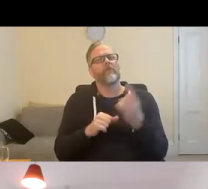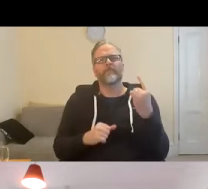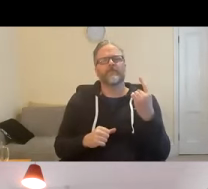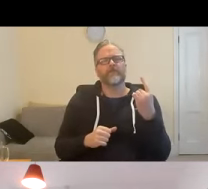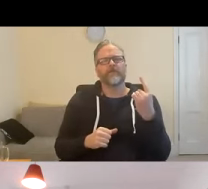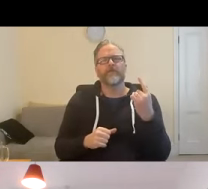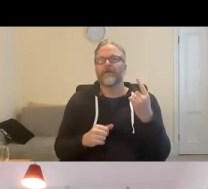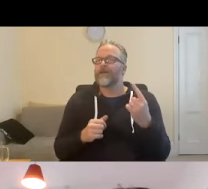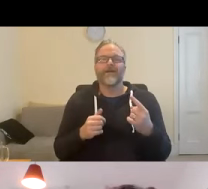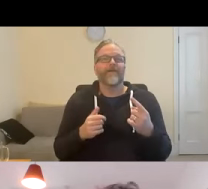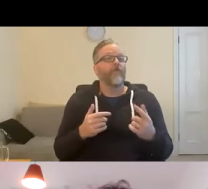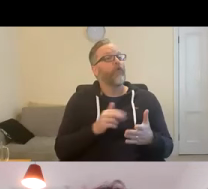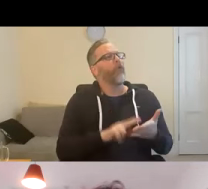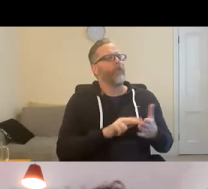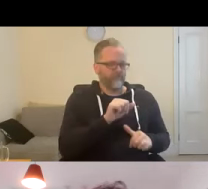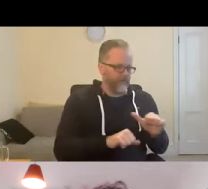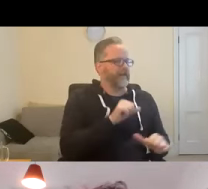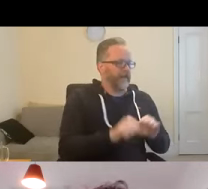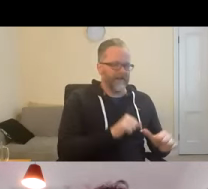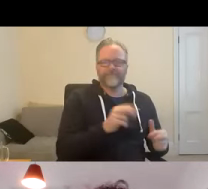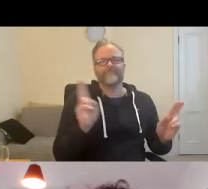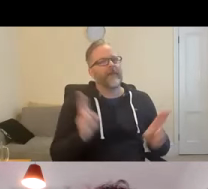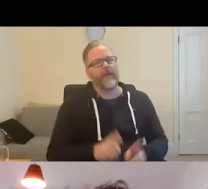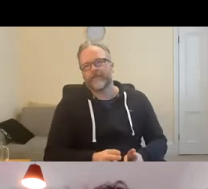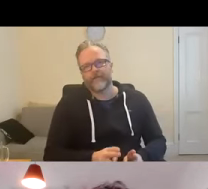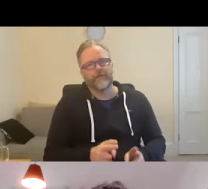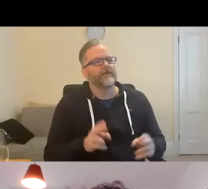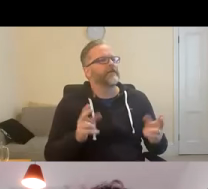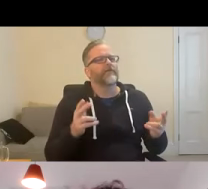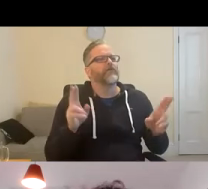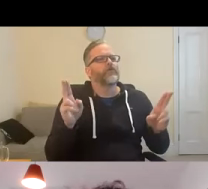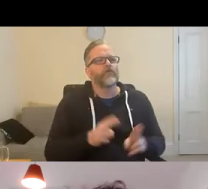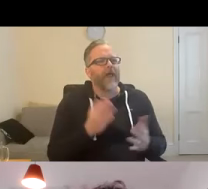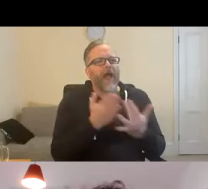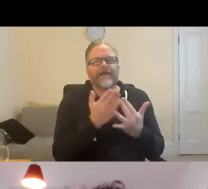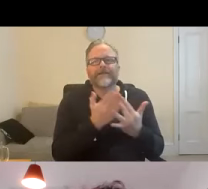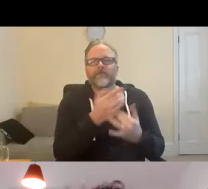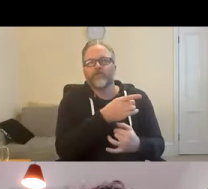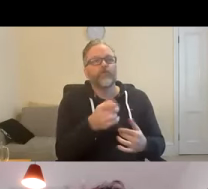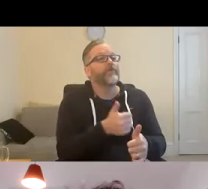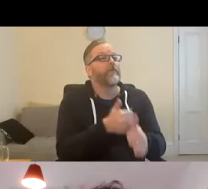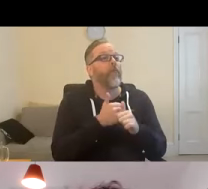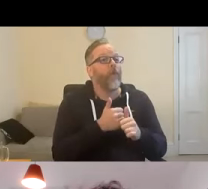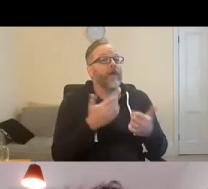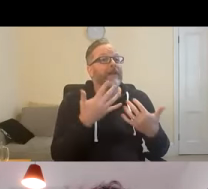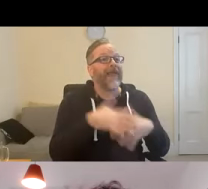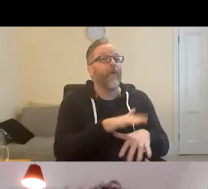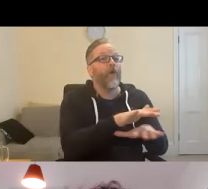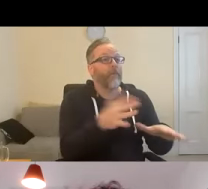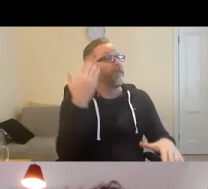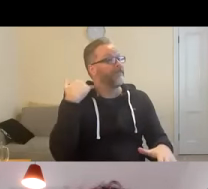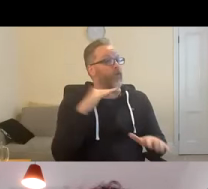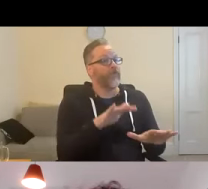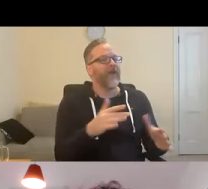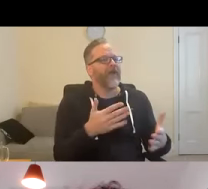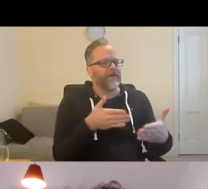very limited scope for normal routines. There's often been reduced access to the support that maybe they had in place